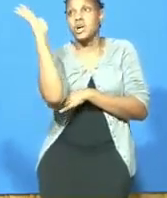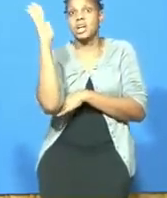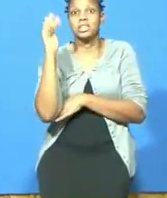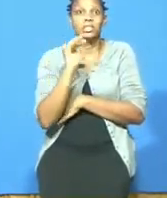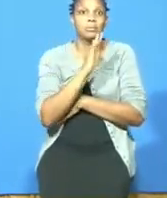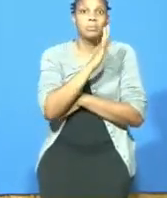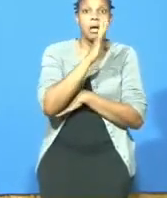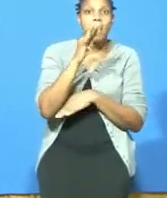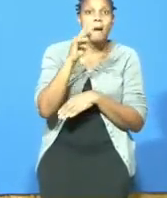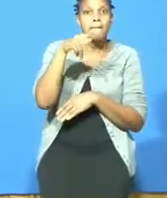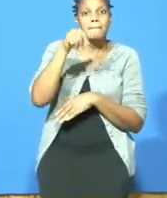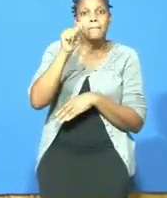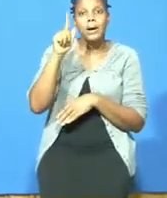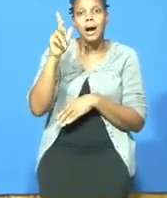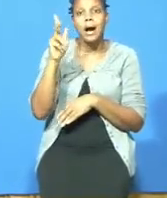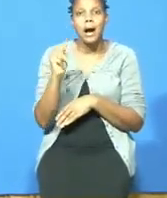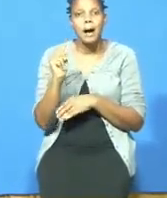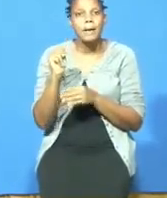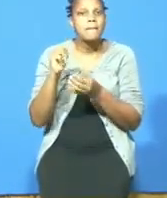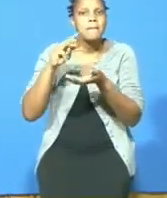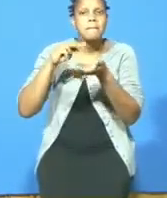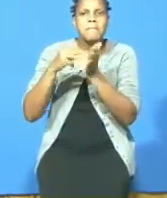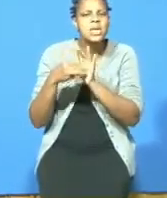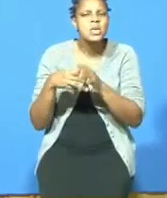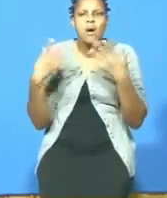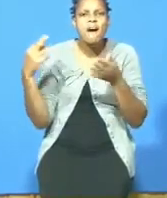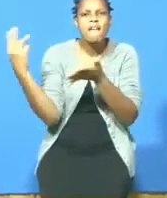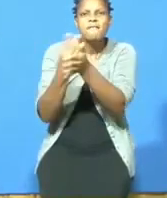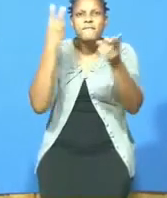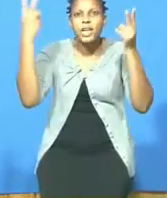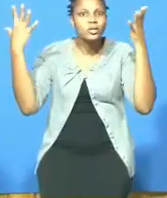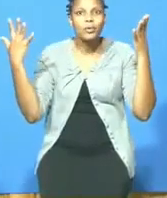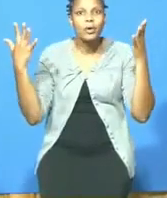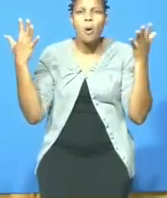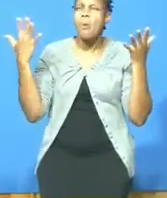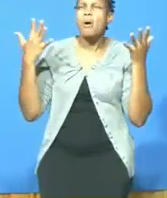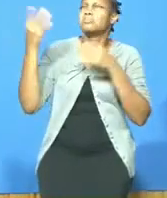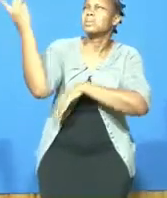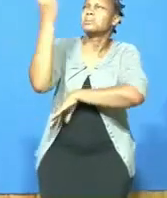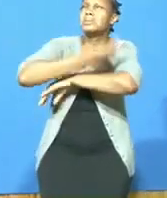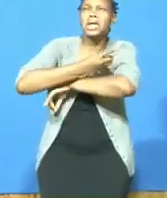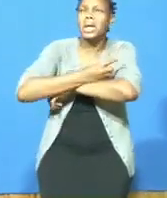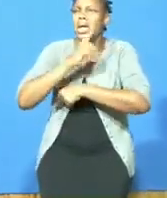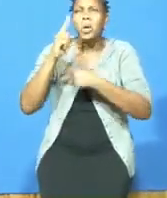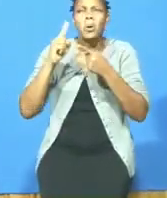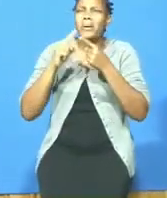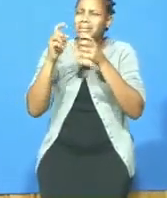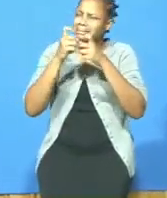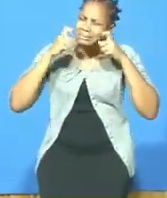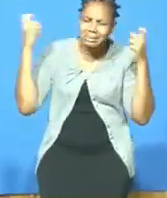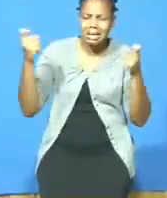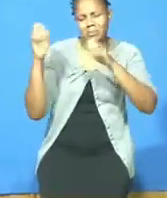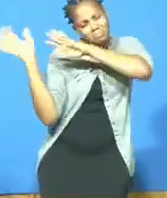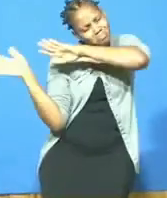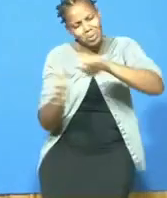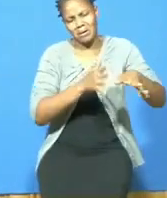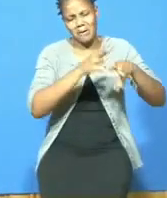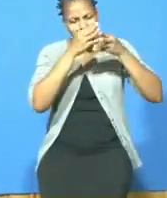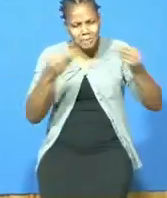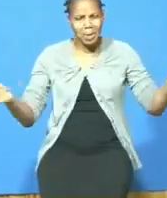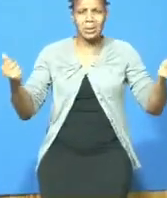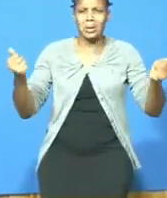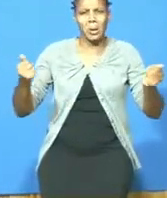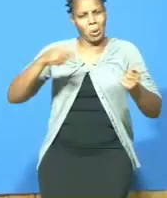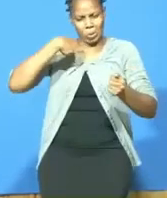palm symbolizes victory. What a day that's going to be, when sin will be no more, when we will